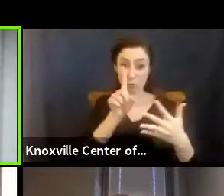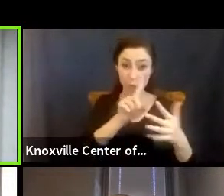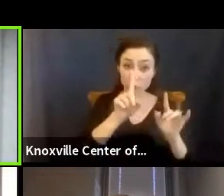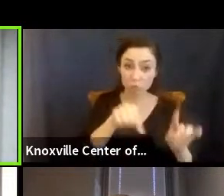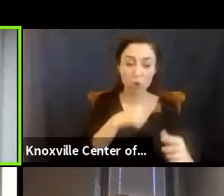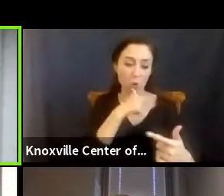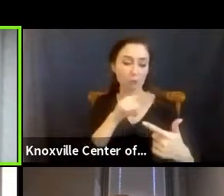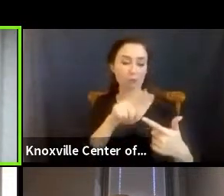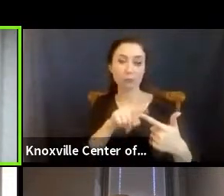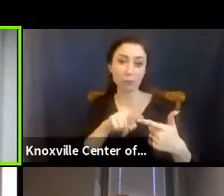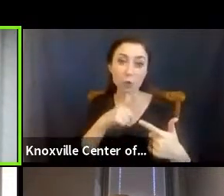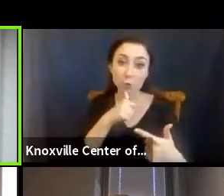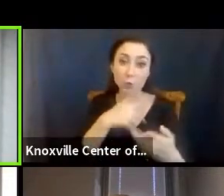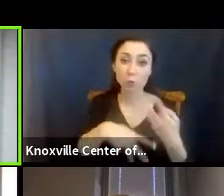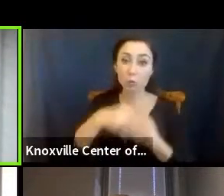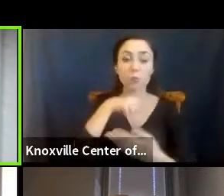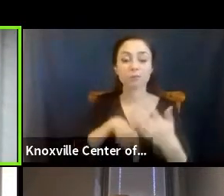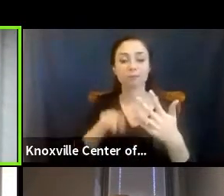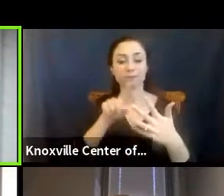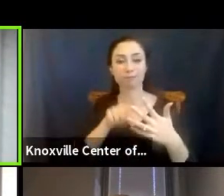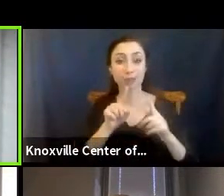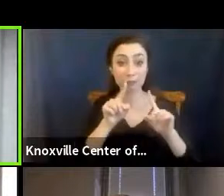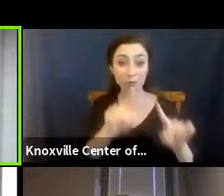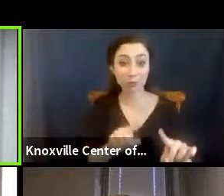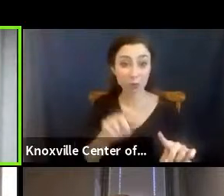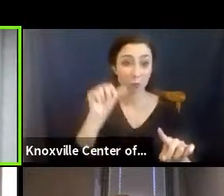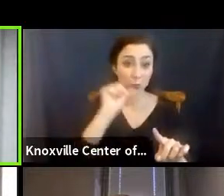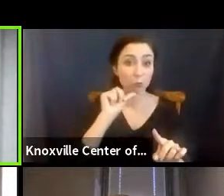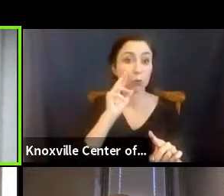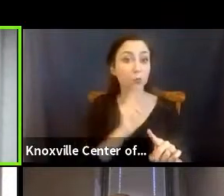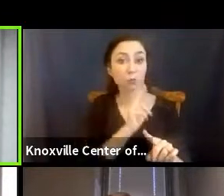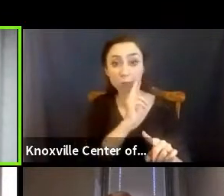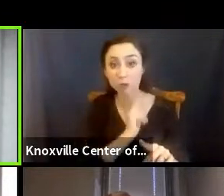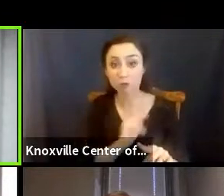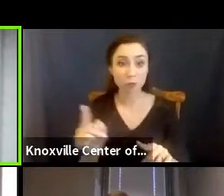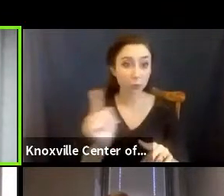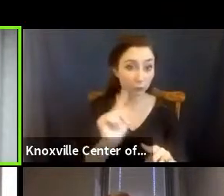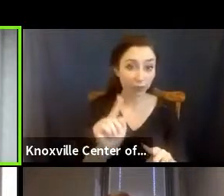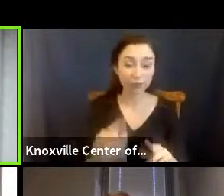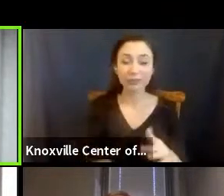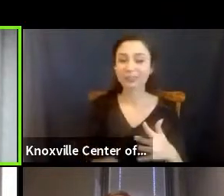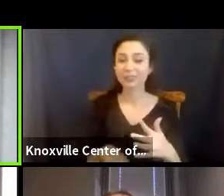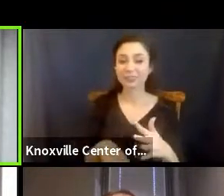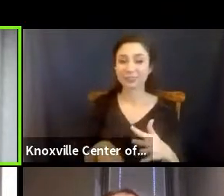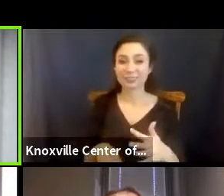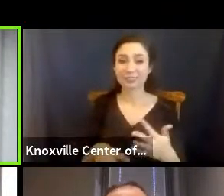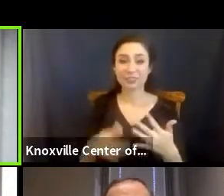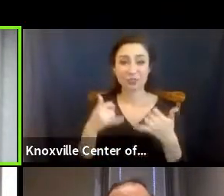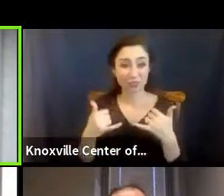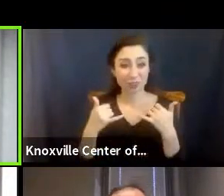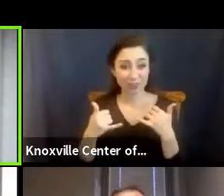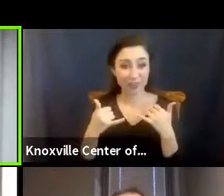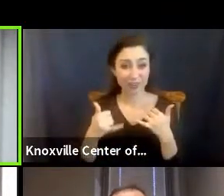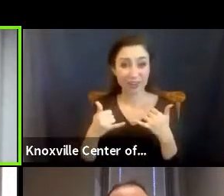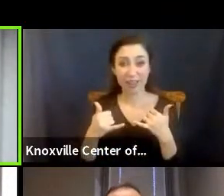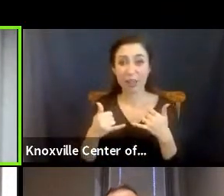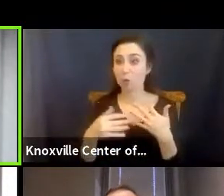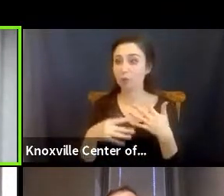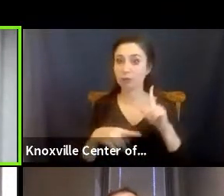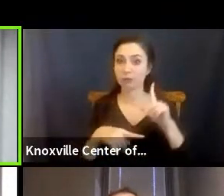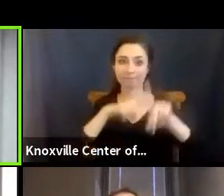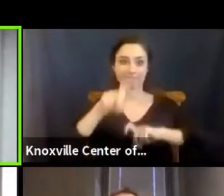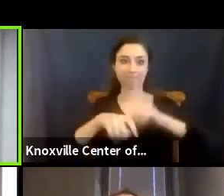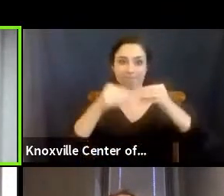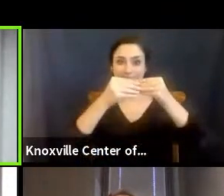or have you gone to any bars or restaurants or whatnot. And we literally at this point are listing them out in